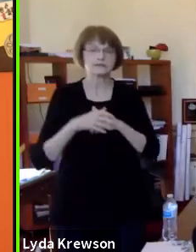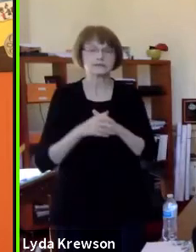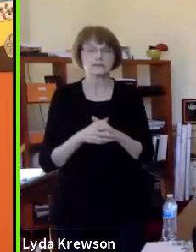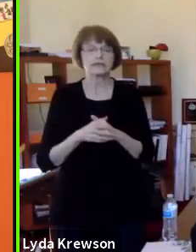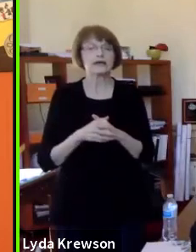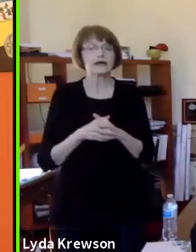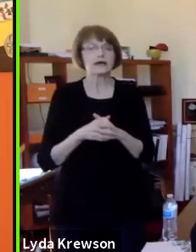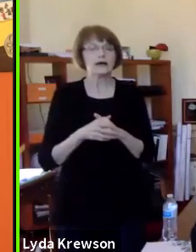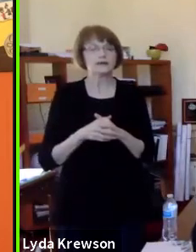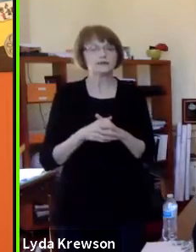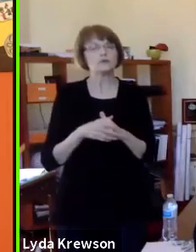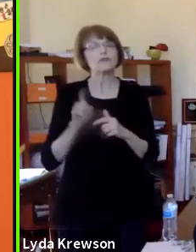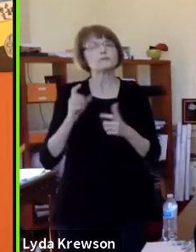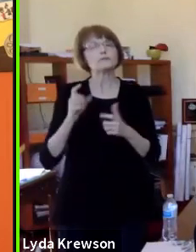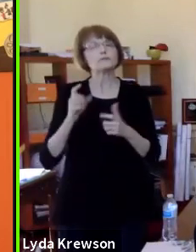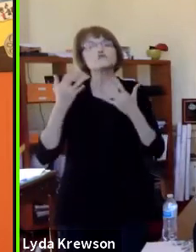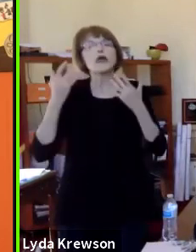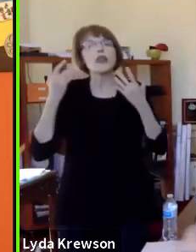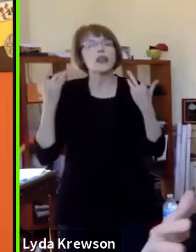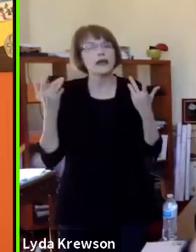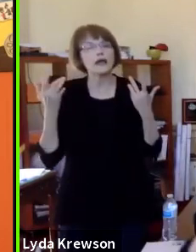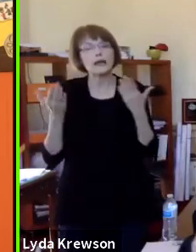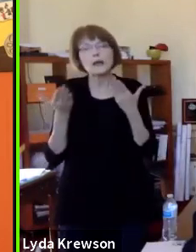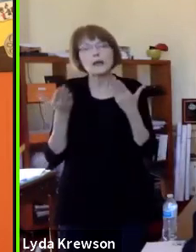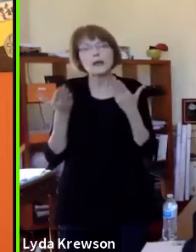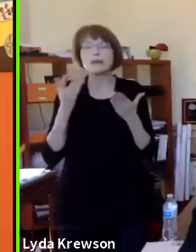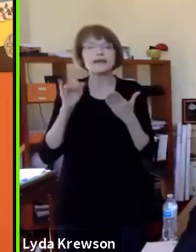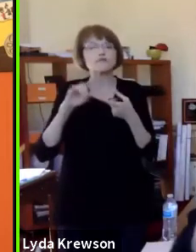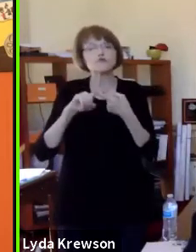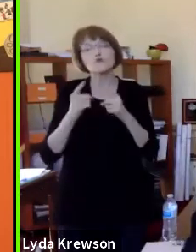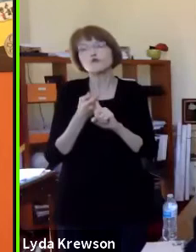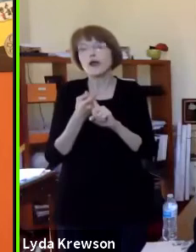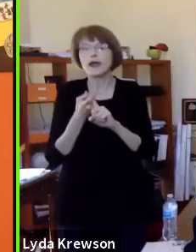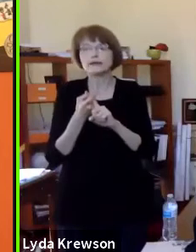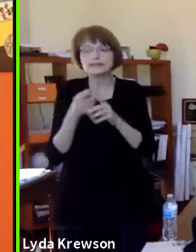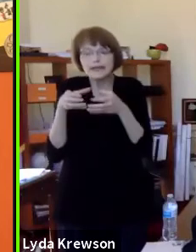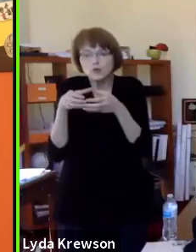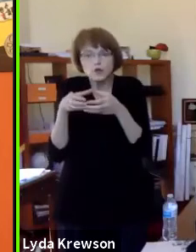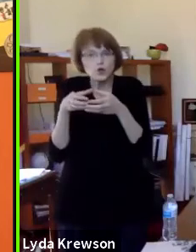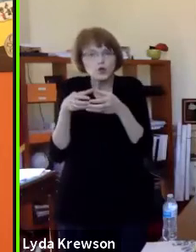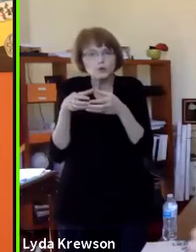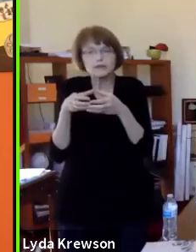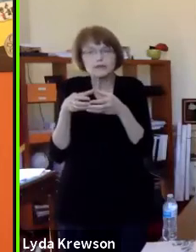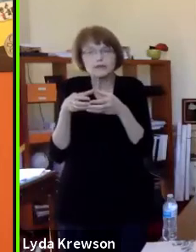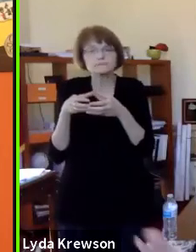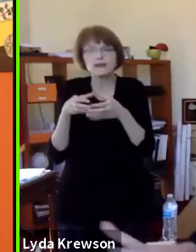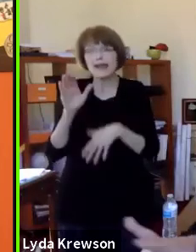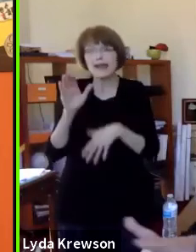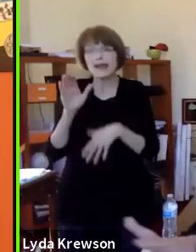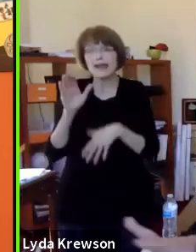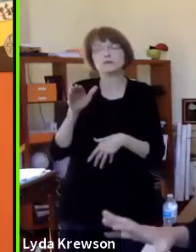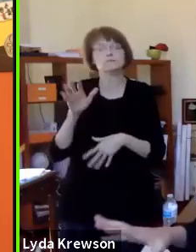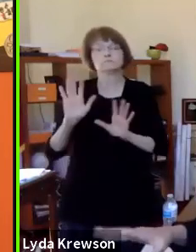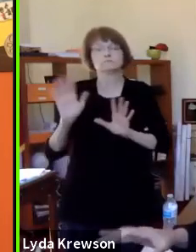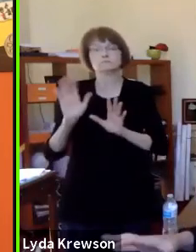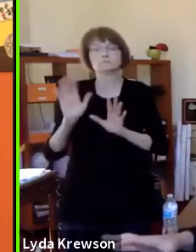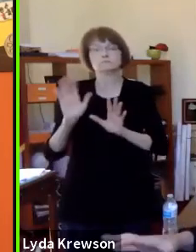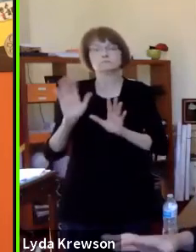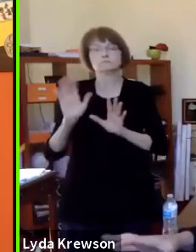have to, in a friendly way, maybe if your friends are all in a little group, I think you have to say, hey guys,